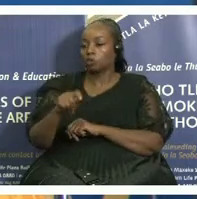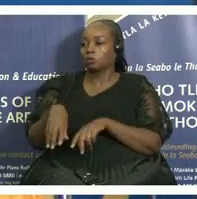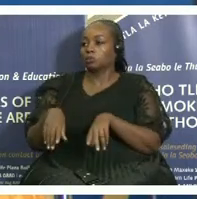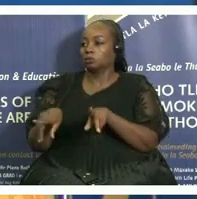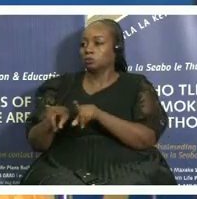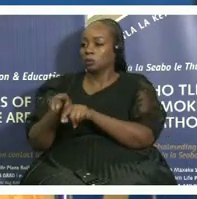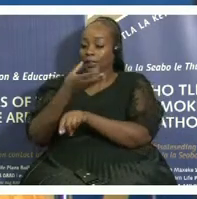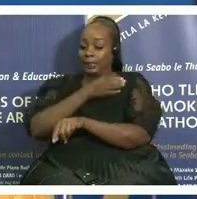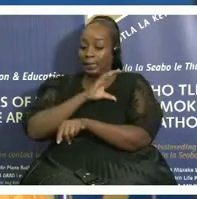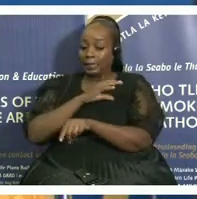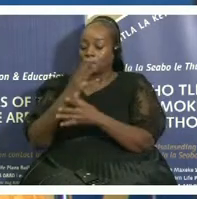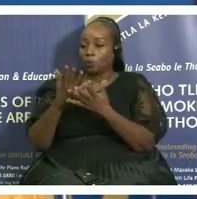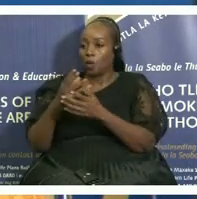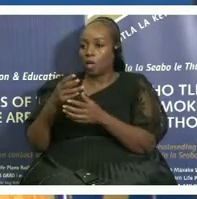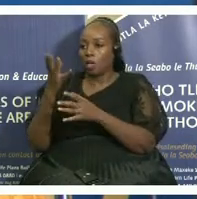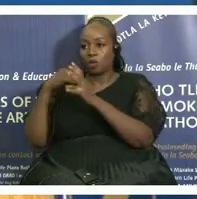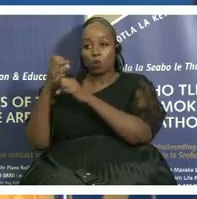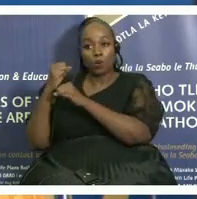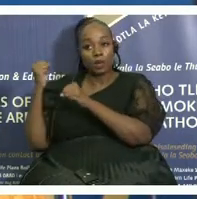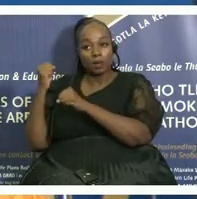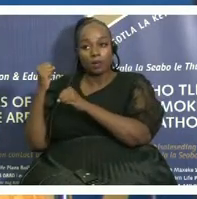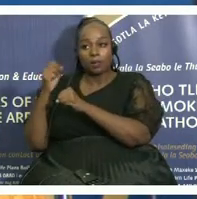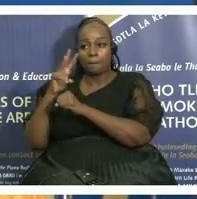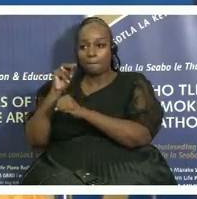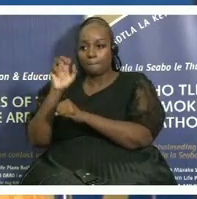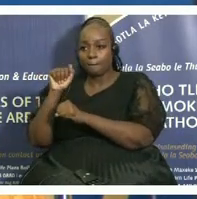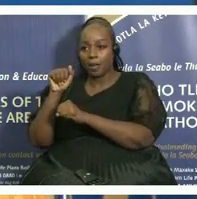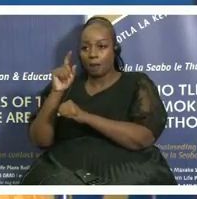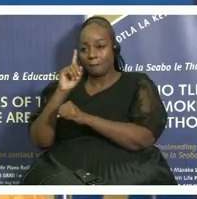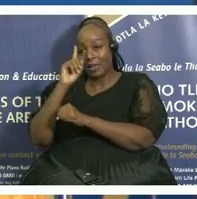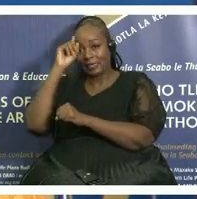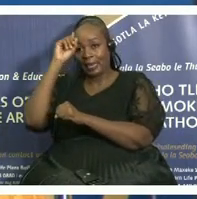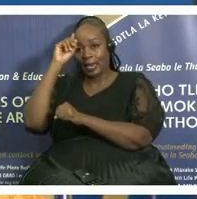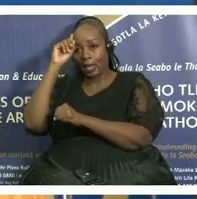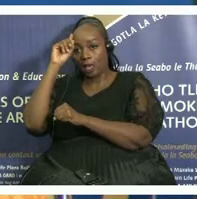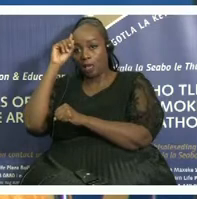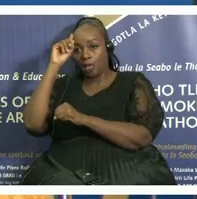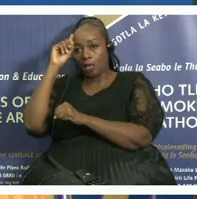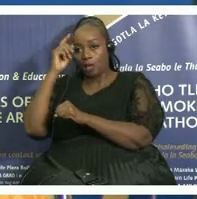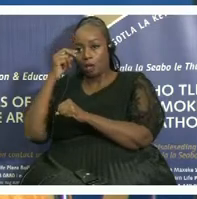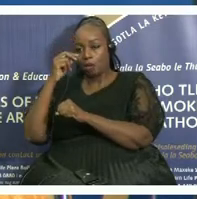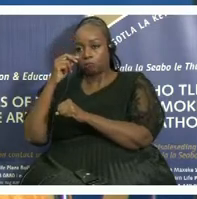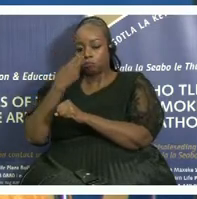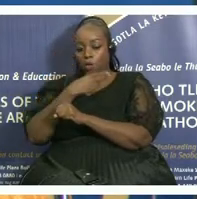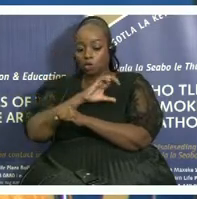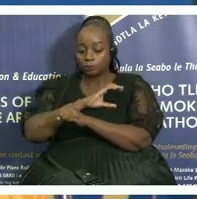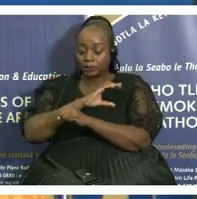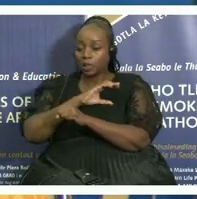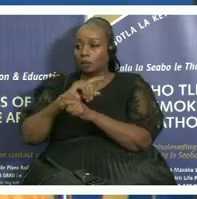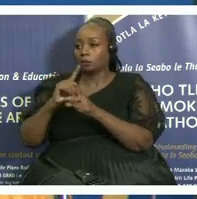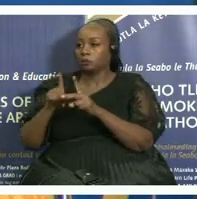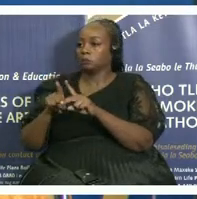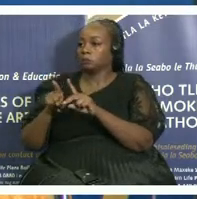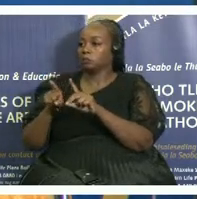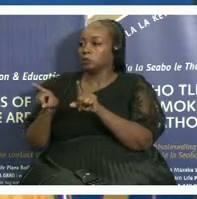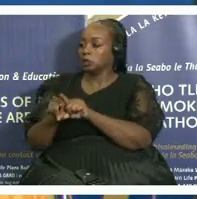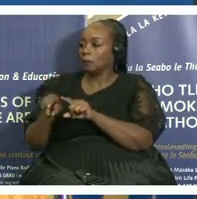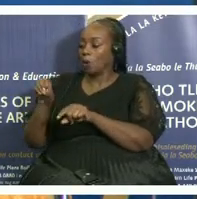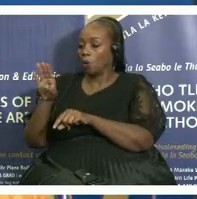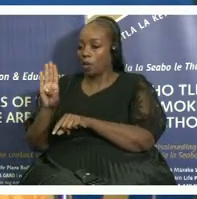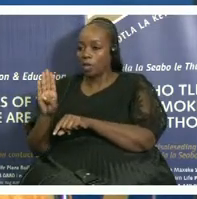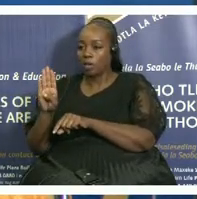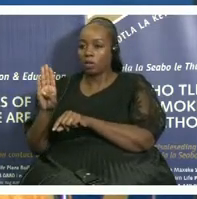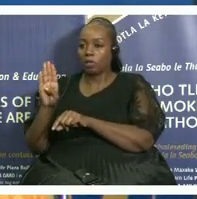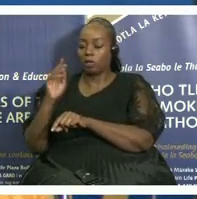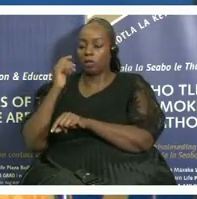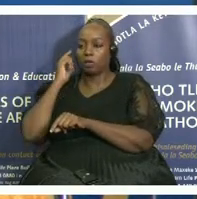Mandela, construction of new Bupilong Clinic in Kronstadt, and the upgrade of JD Newberry Hospital